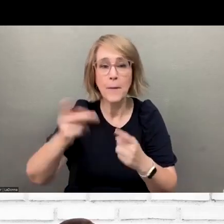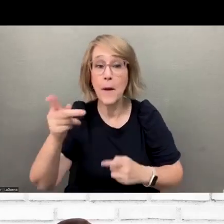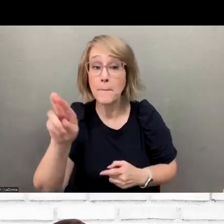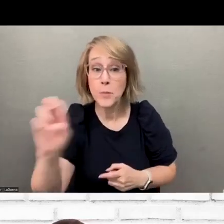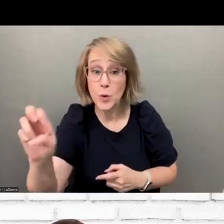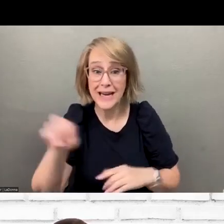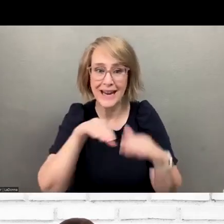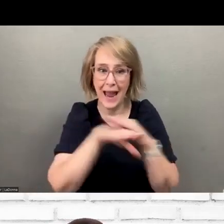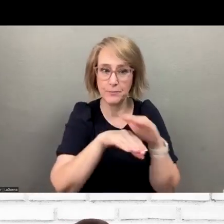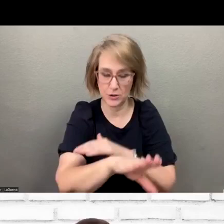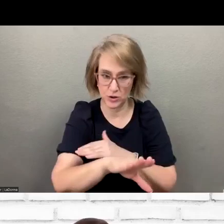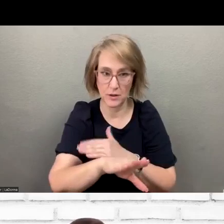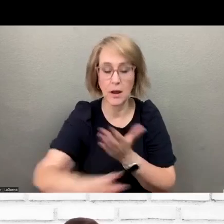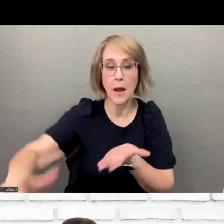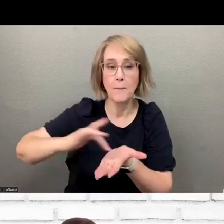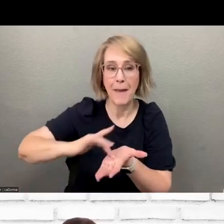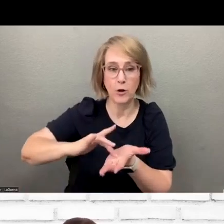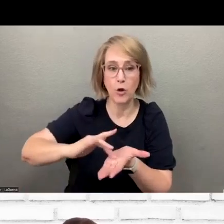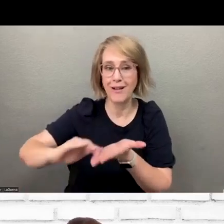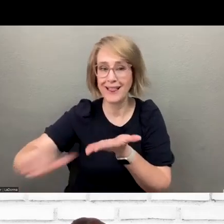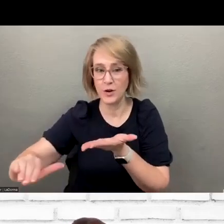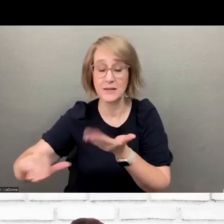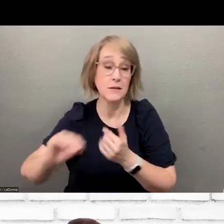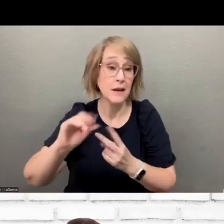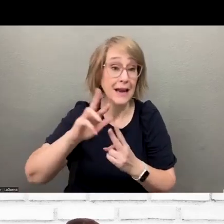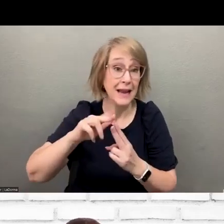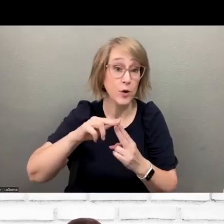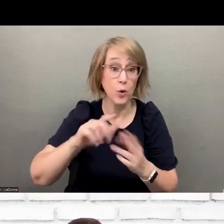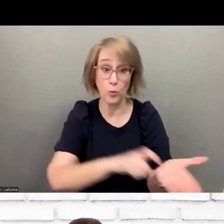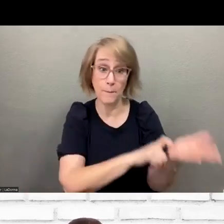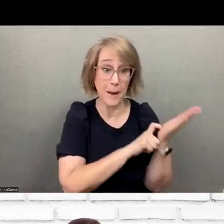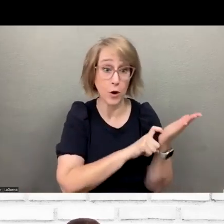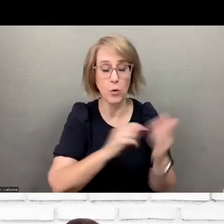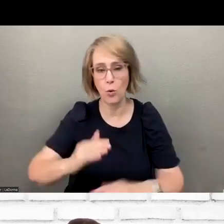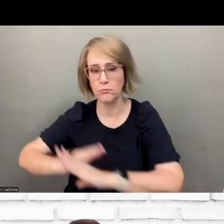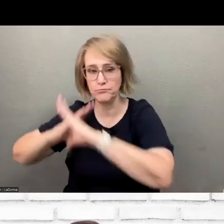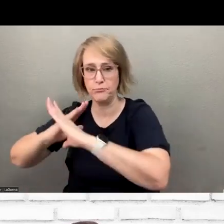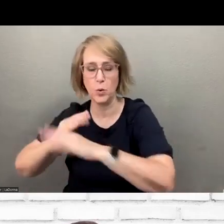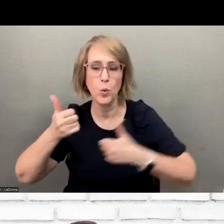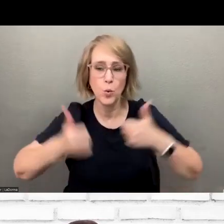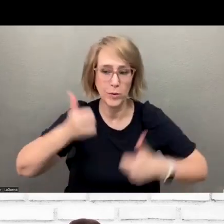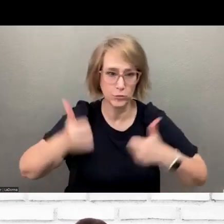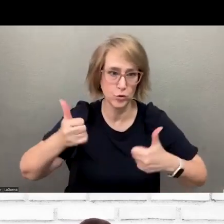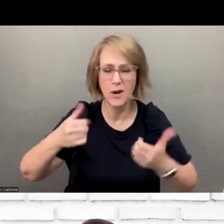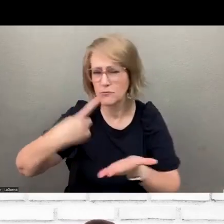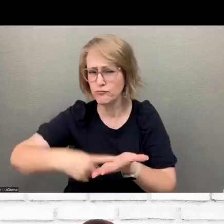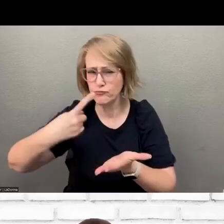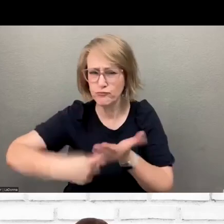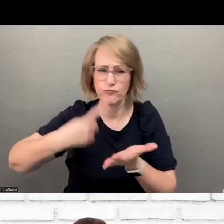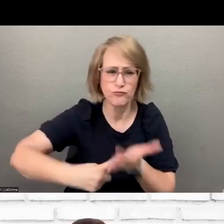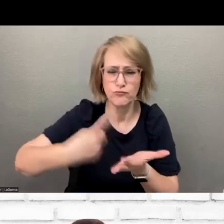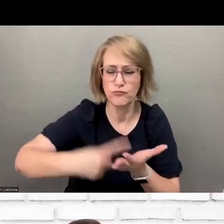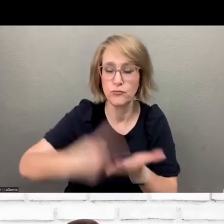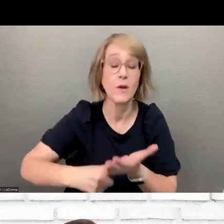either prerequisite or a barrier to access. And it was originally designed as potentially a debate. But what it more